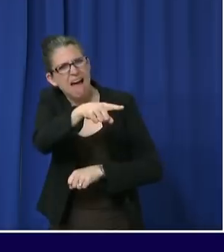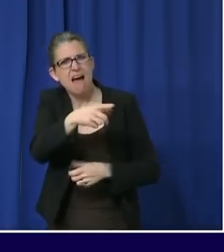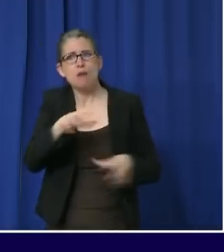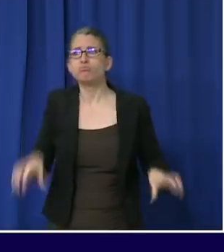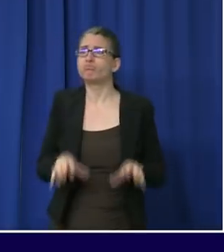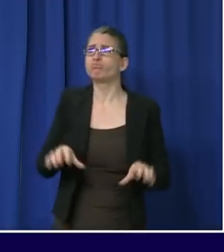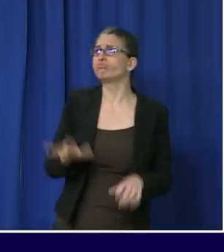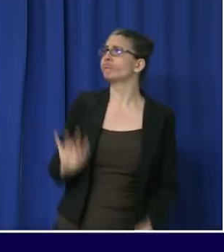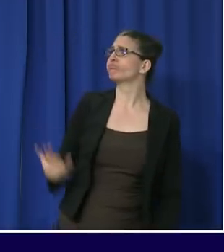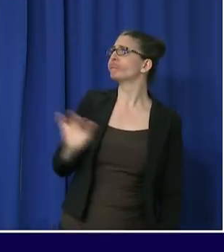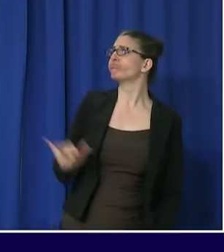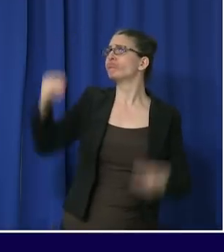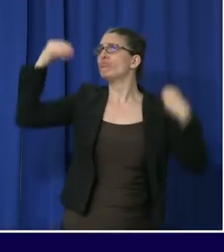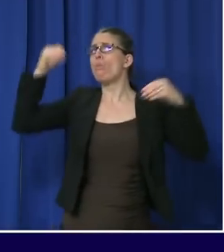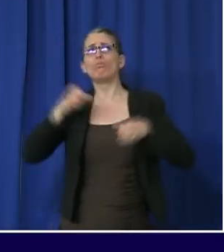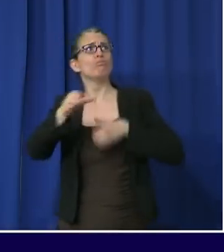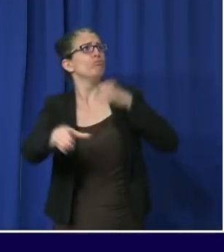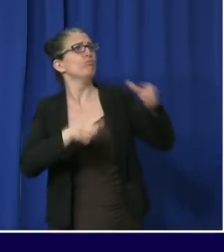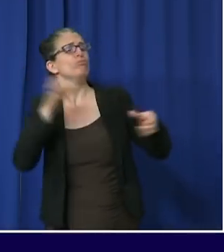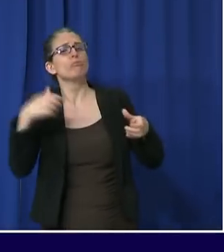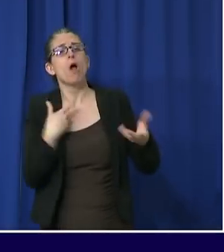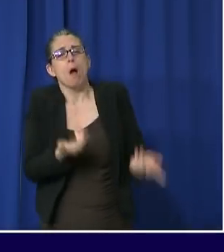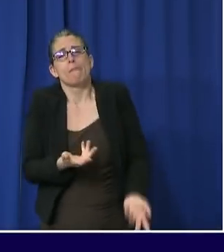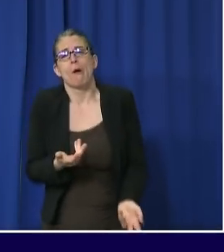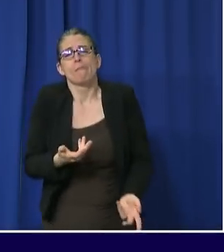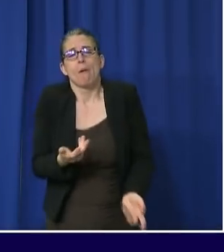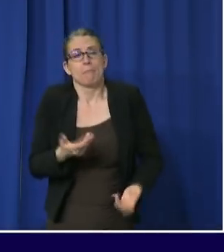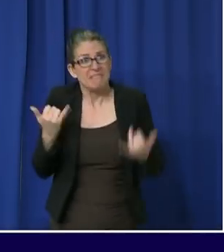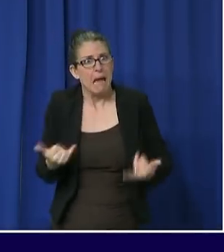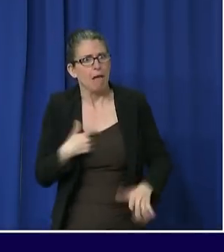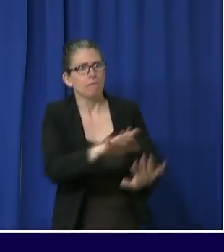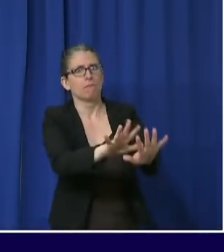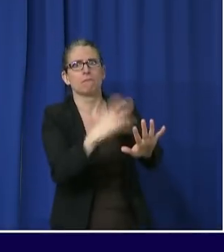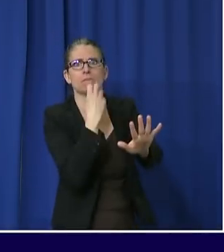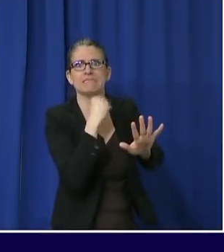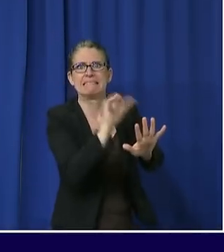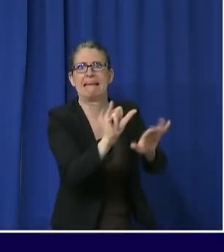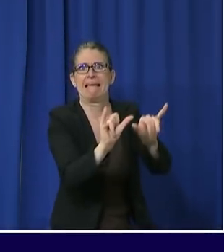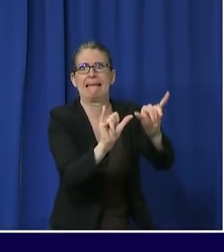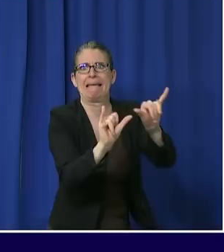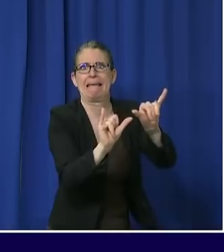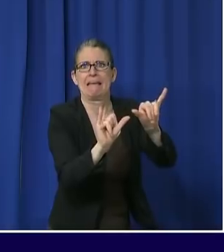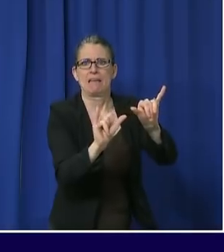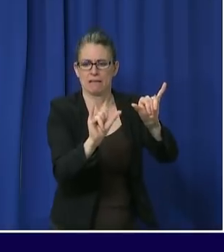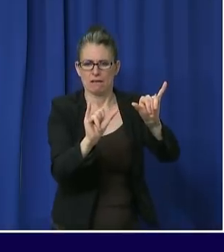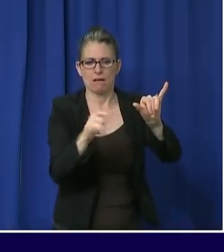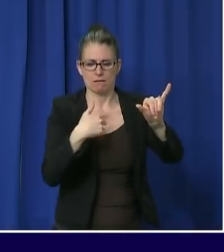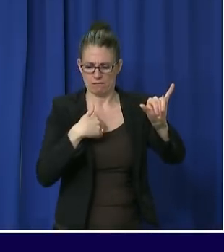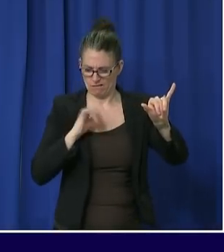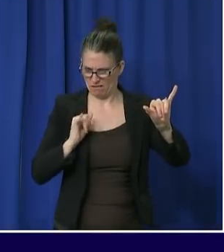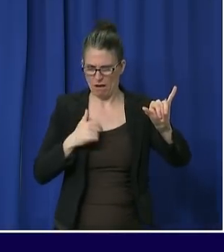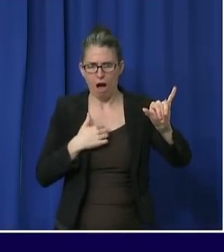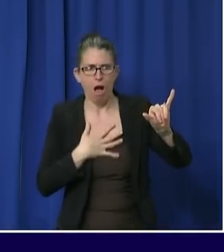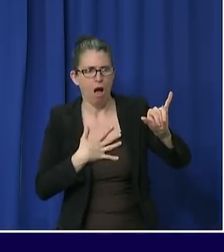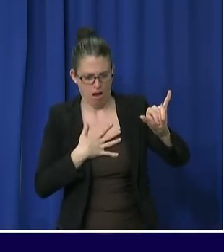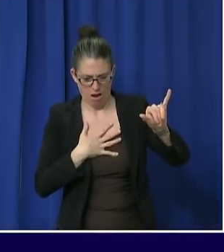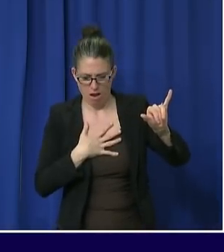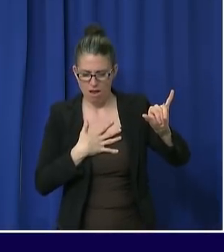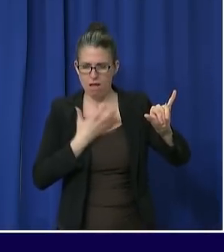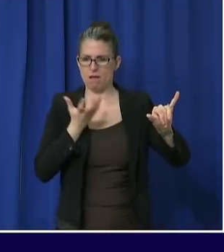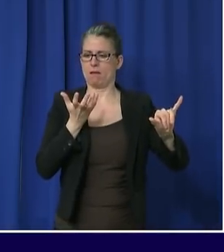but express our gratitude for these workers and acknowledge the individual humanity that each